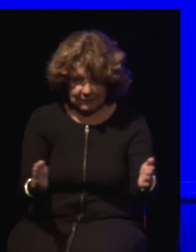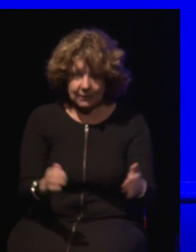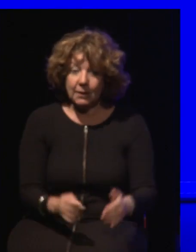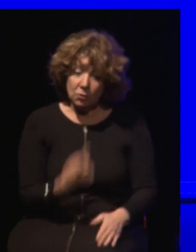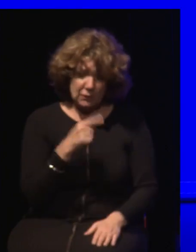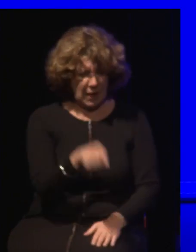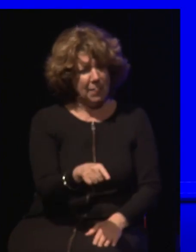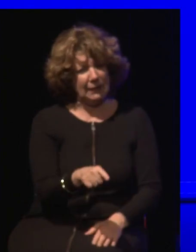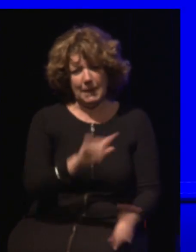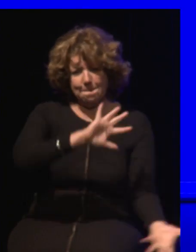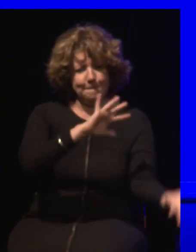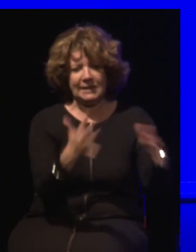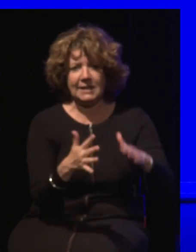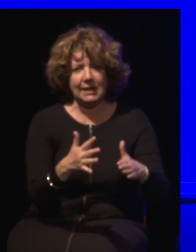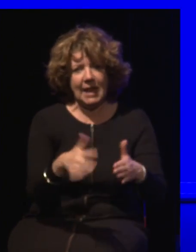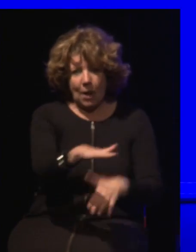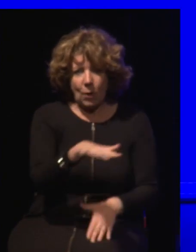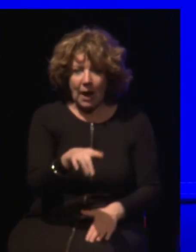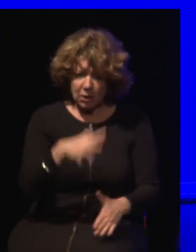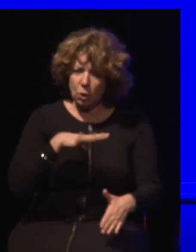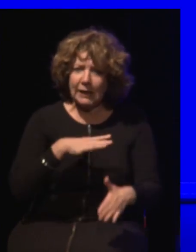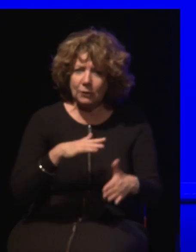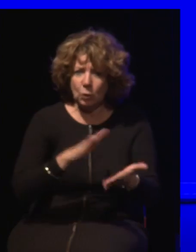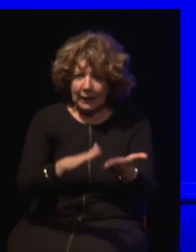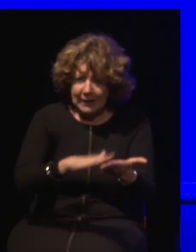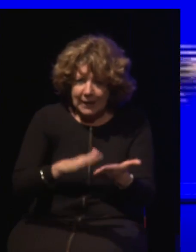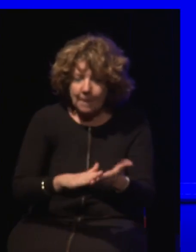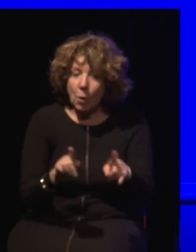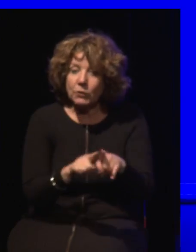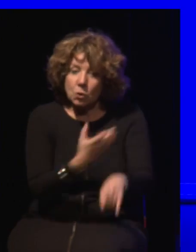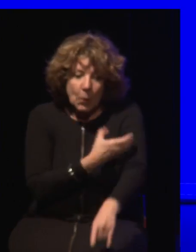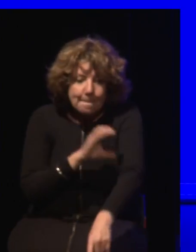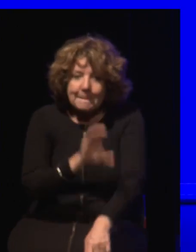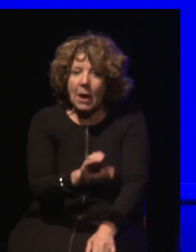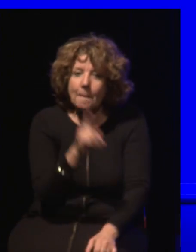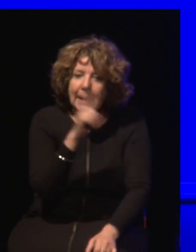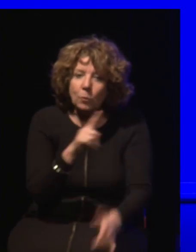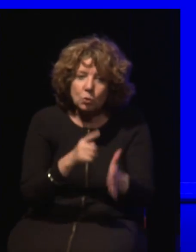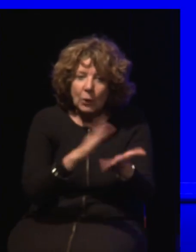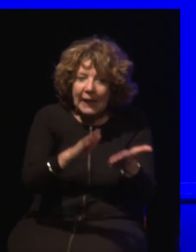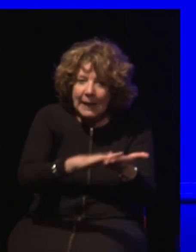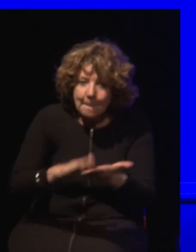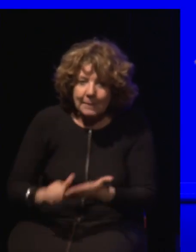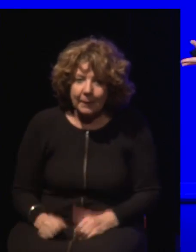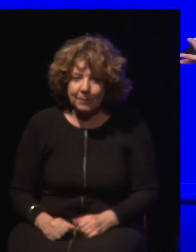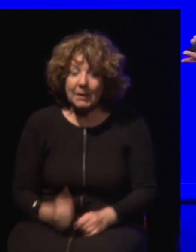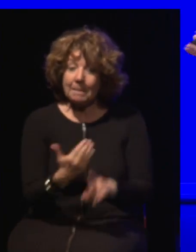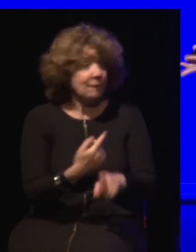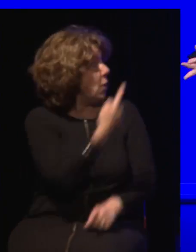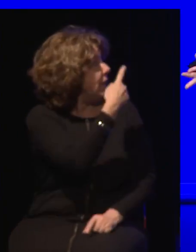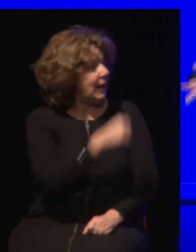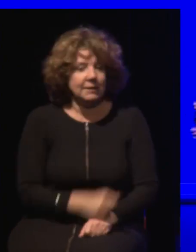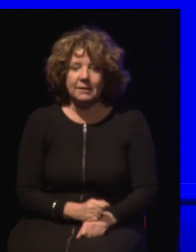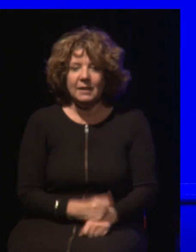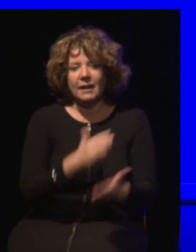signal that this is a messy area that needs cleaning, and 2, empower people to clean it. Before mess monsters,